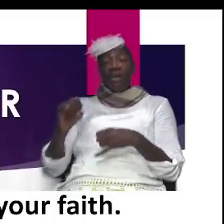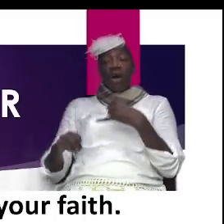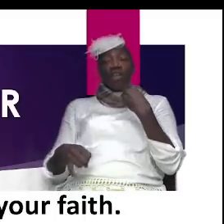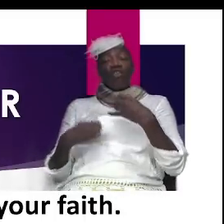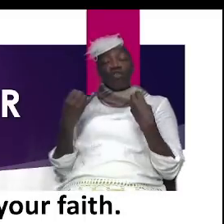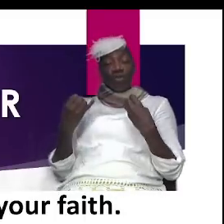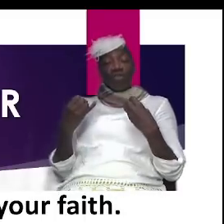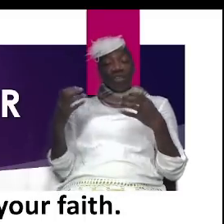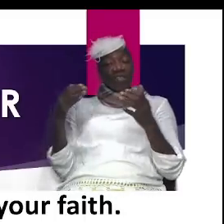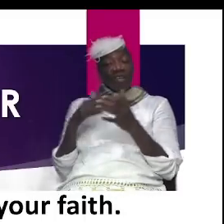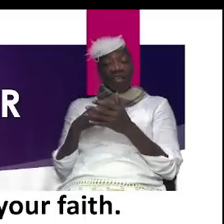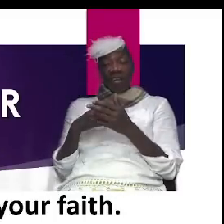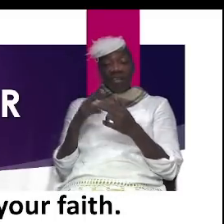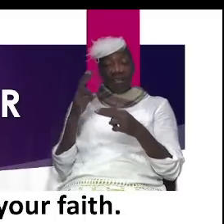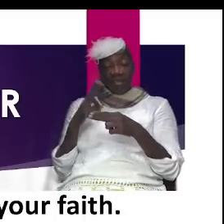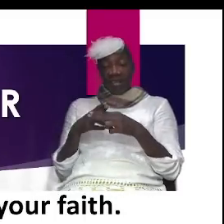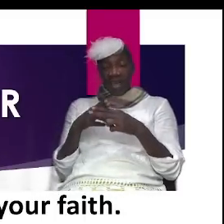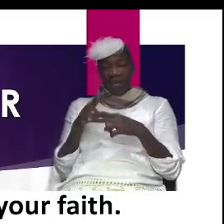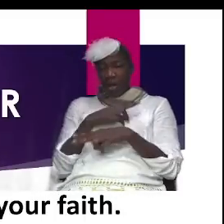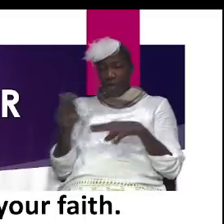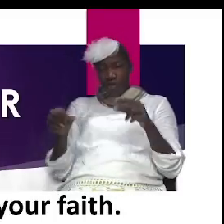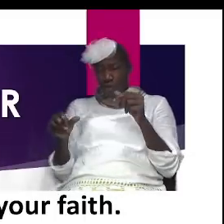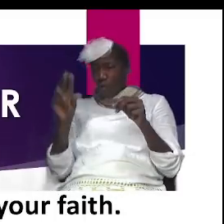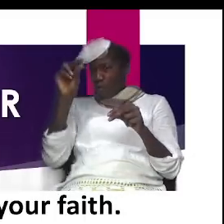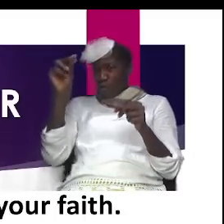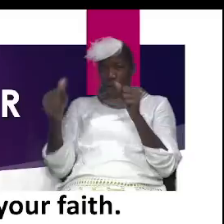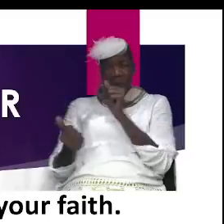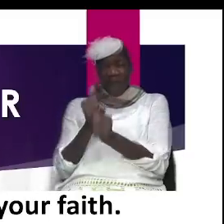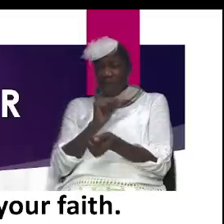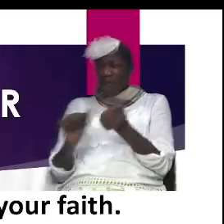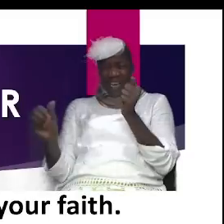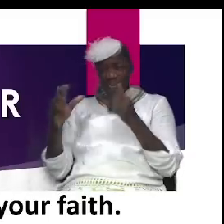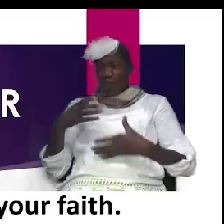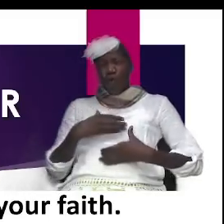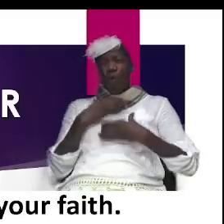Christ. Don't fight, don't curse, don't swear.